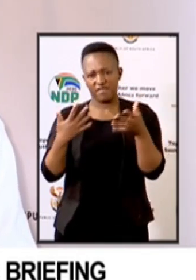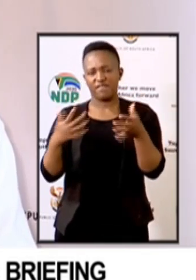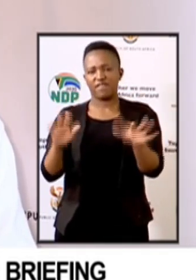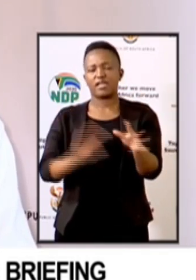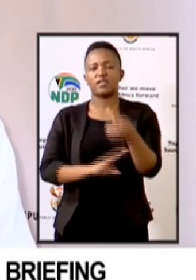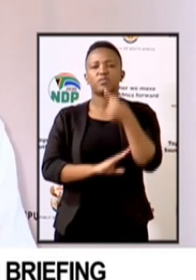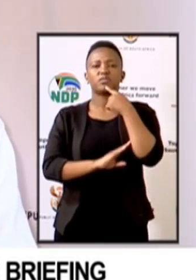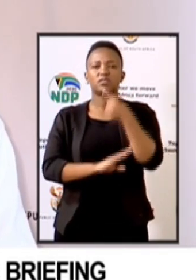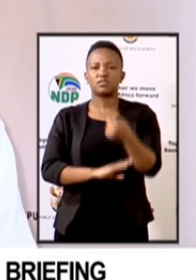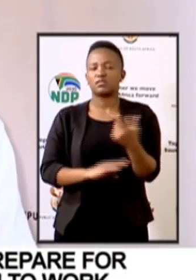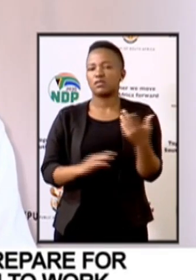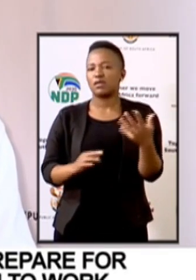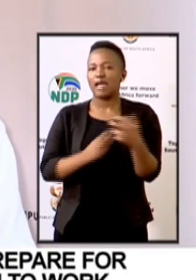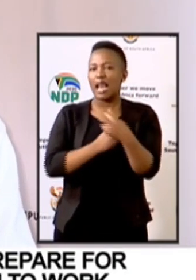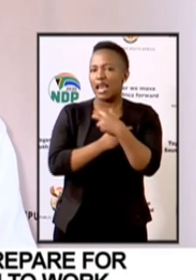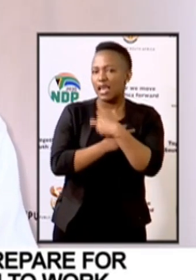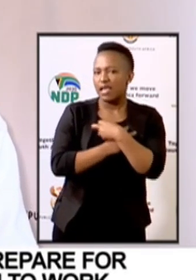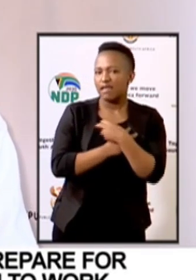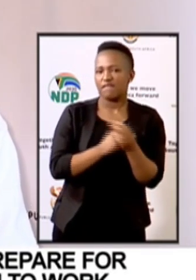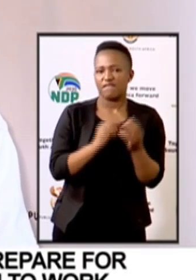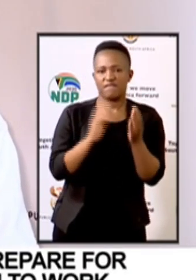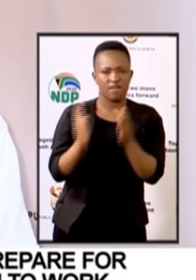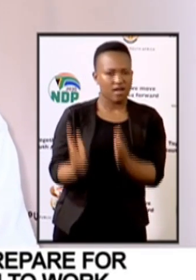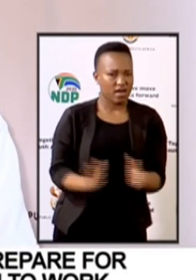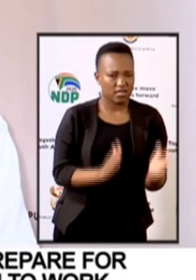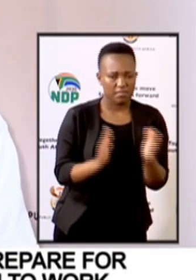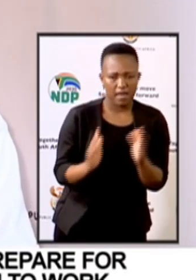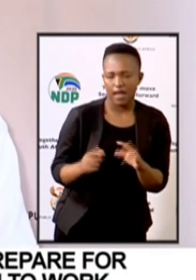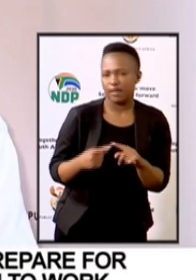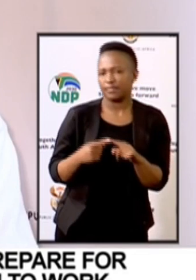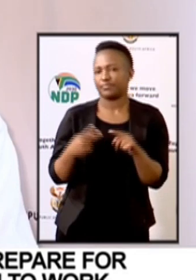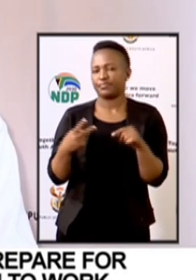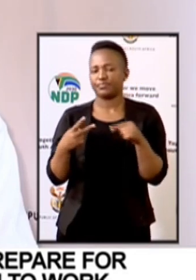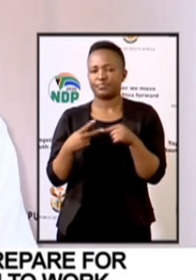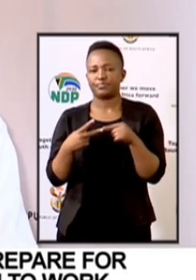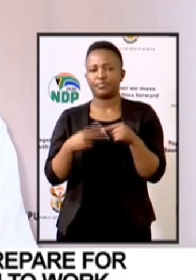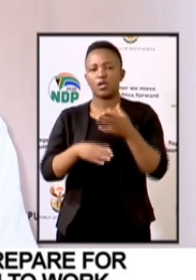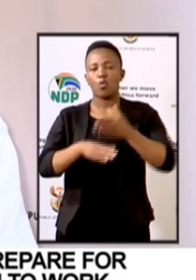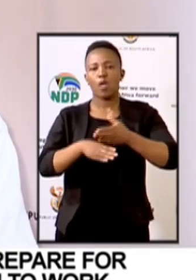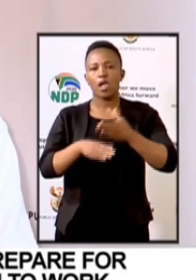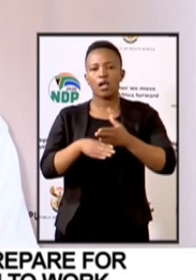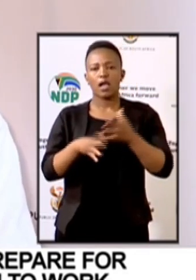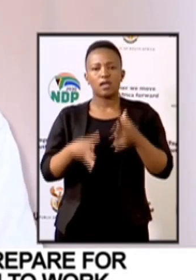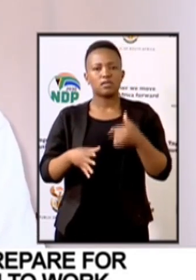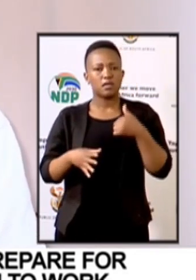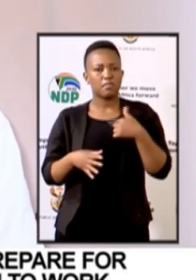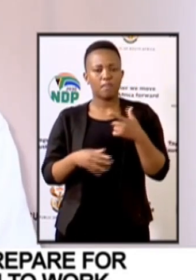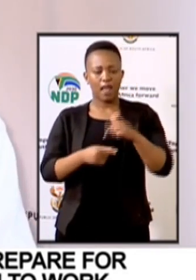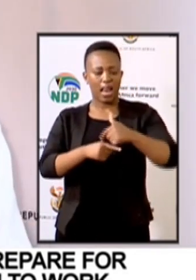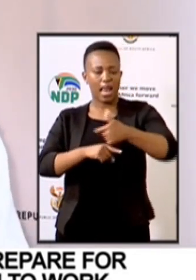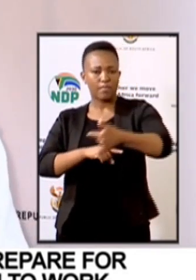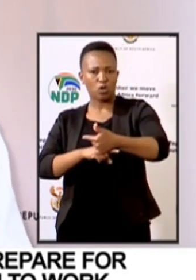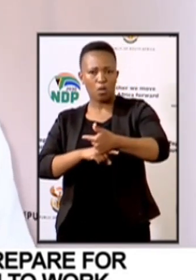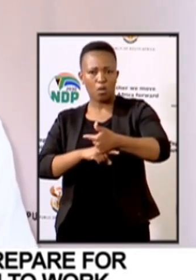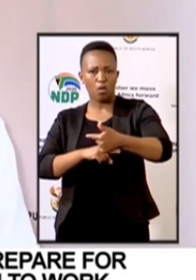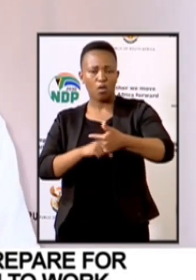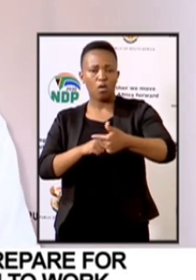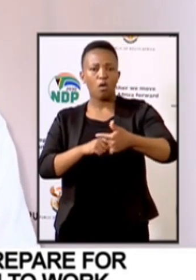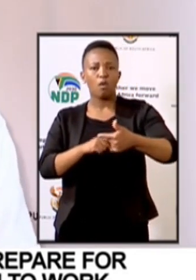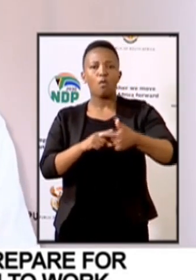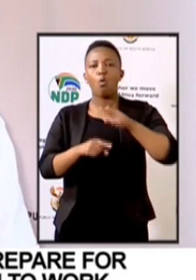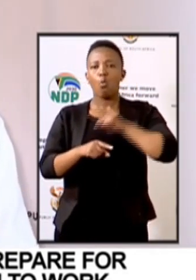pertain to leave arrangements, pertain to workers who don't have laptops but have desktops at